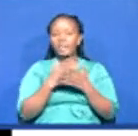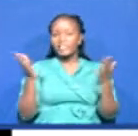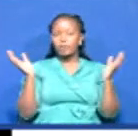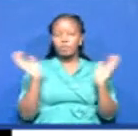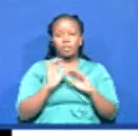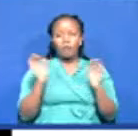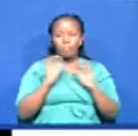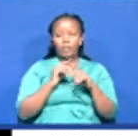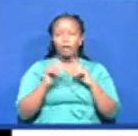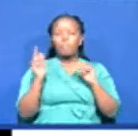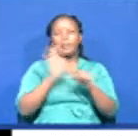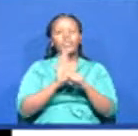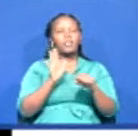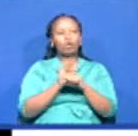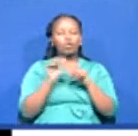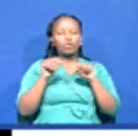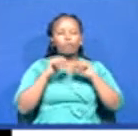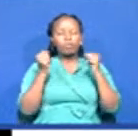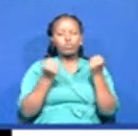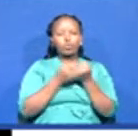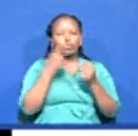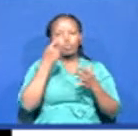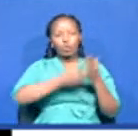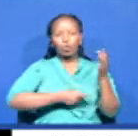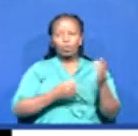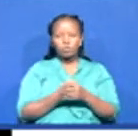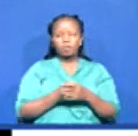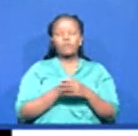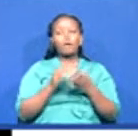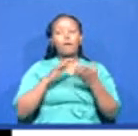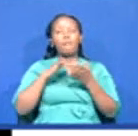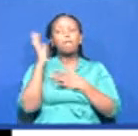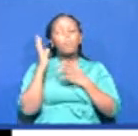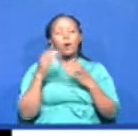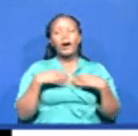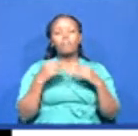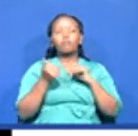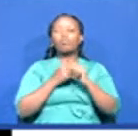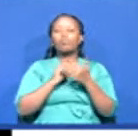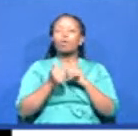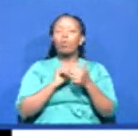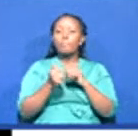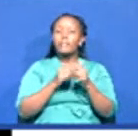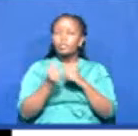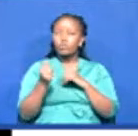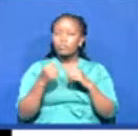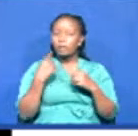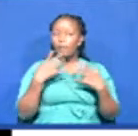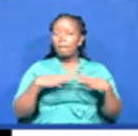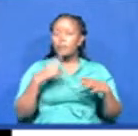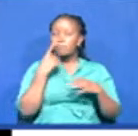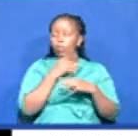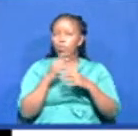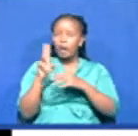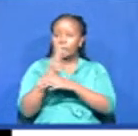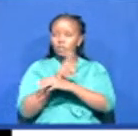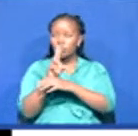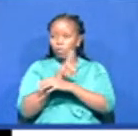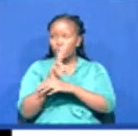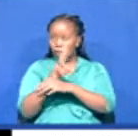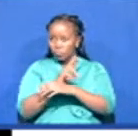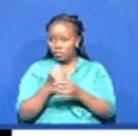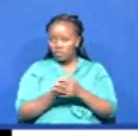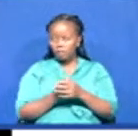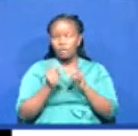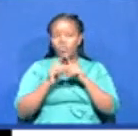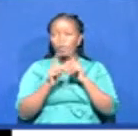social costs. The ultimate victim of unfair competition are really the consumers. They receive poor